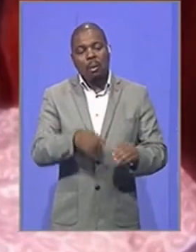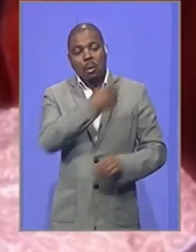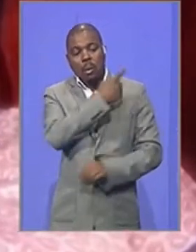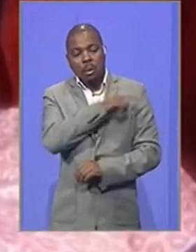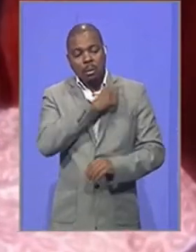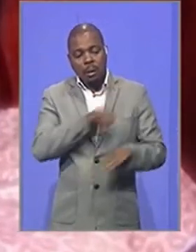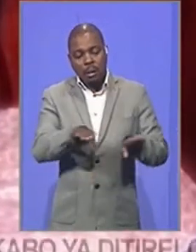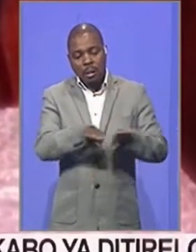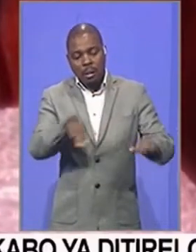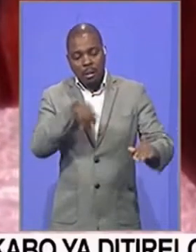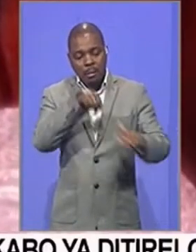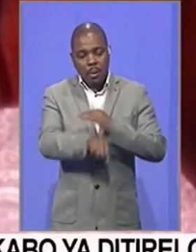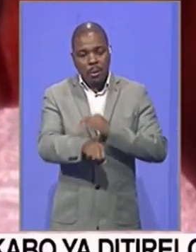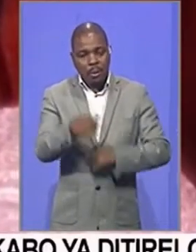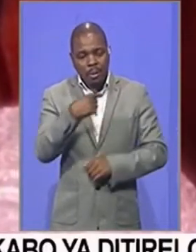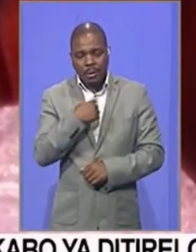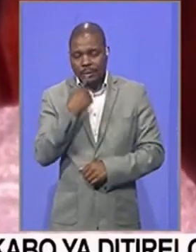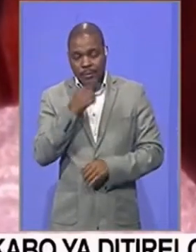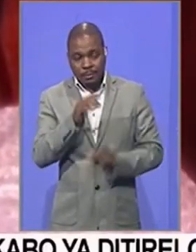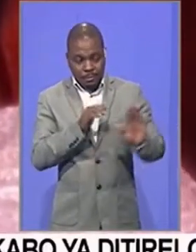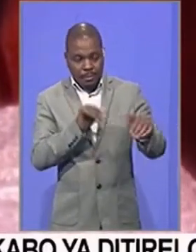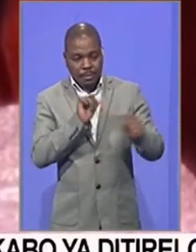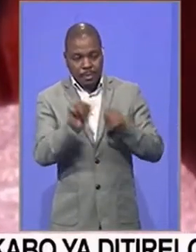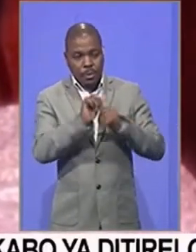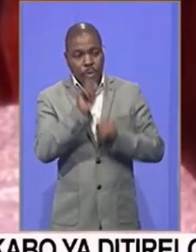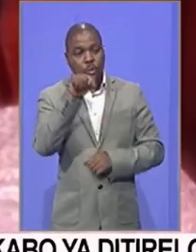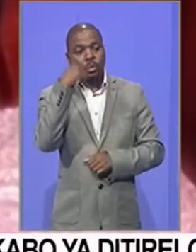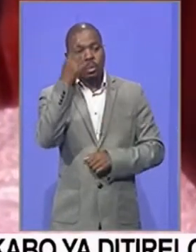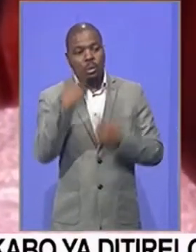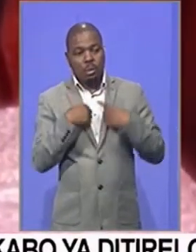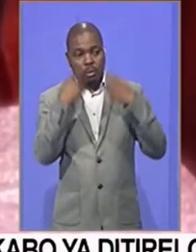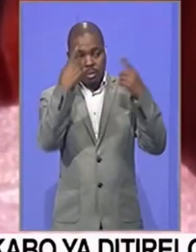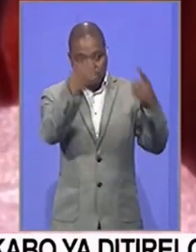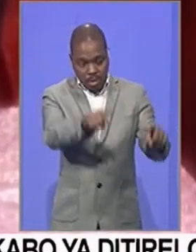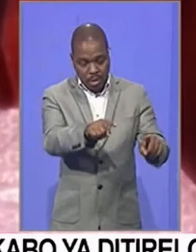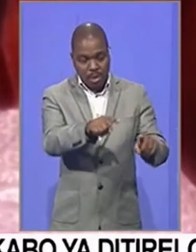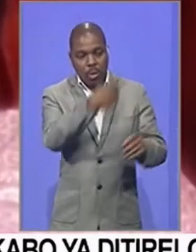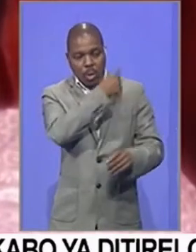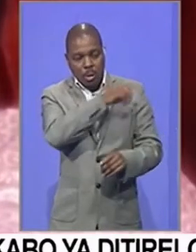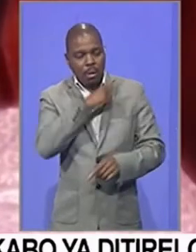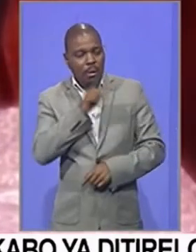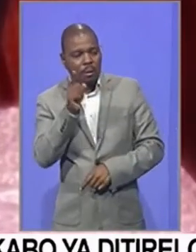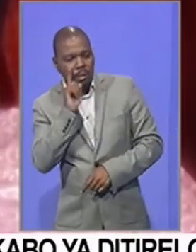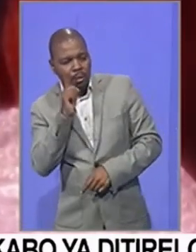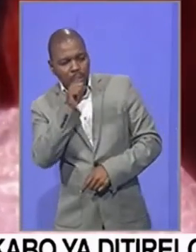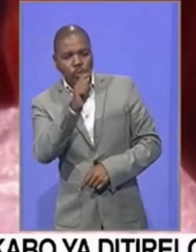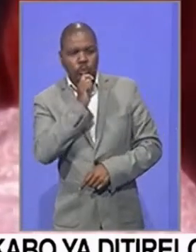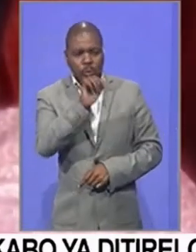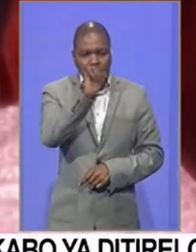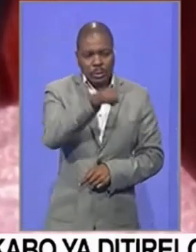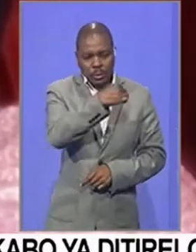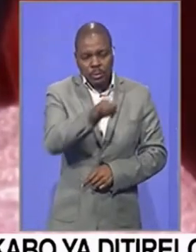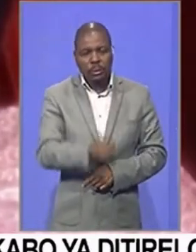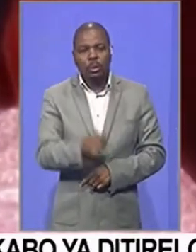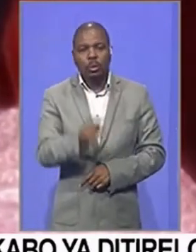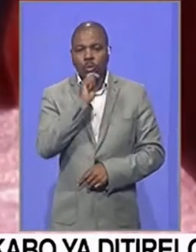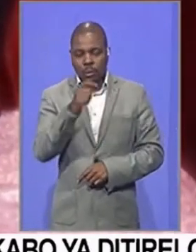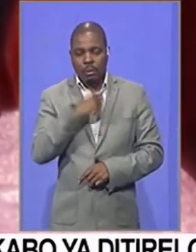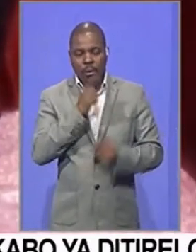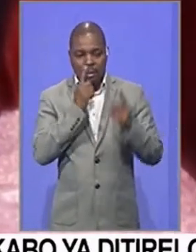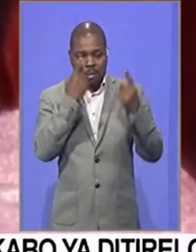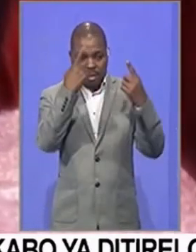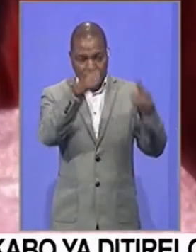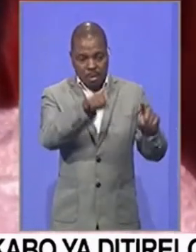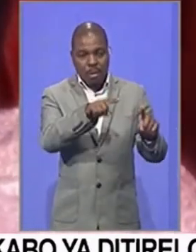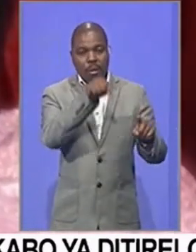ile ka re wena ka re a re go sasa re ka sepetlele re o kwata batho go nnete ba fitlha kae ka kgonte re ile ge re fitlha